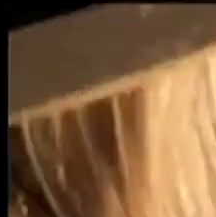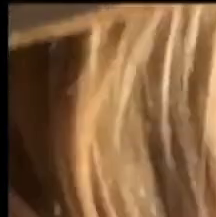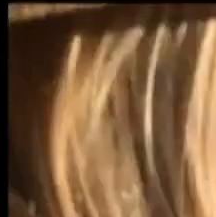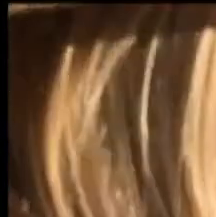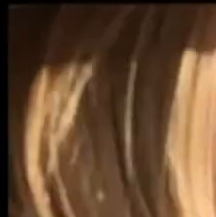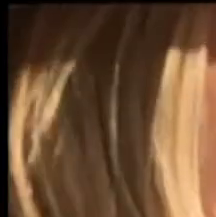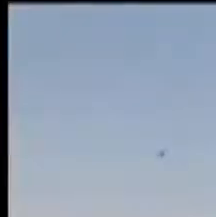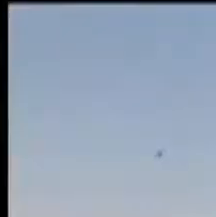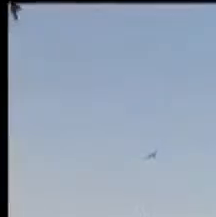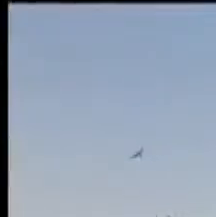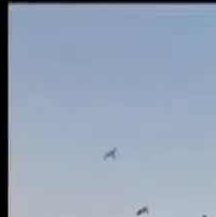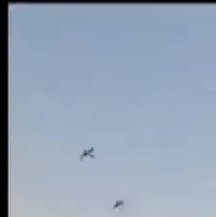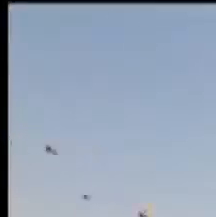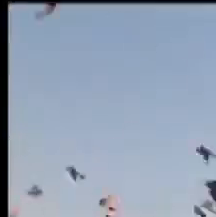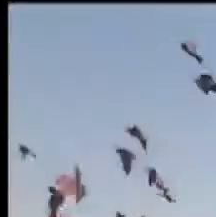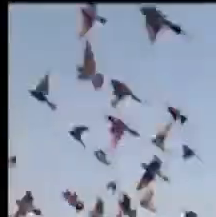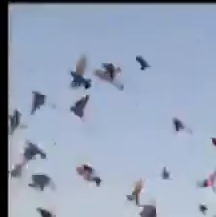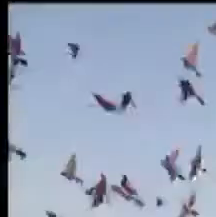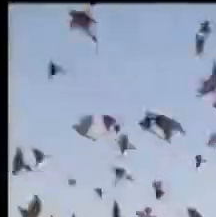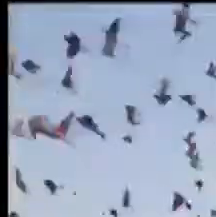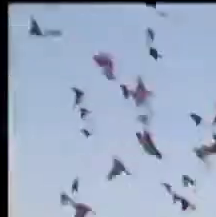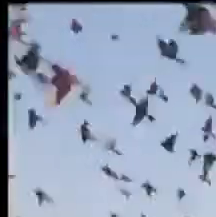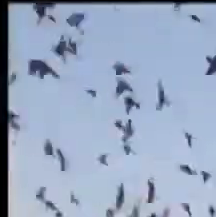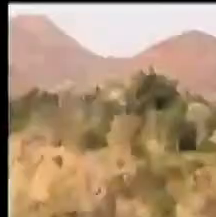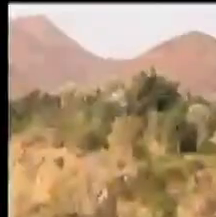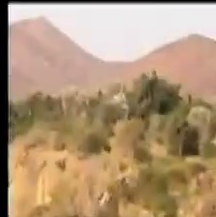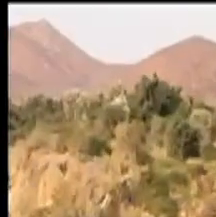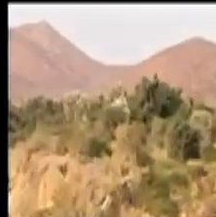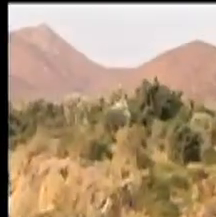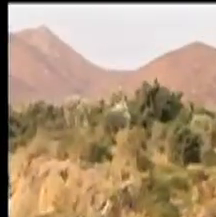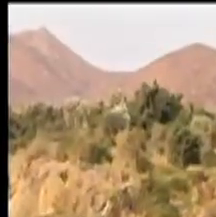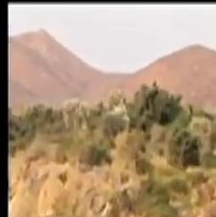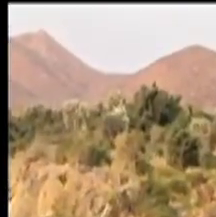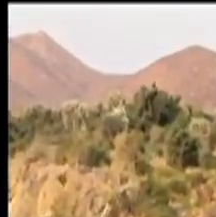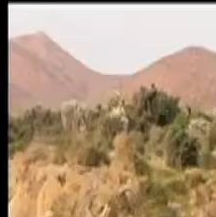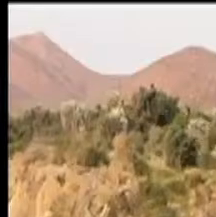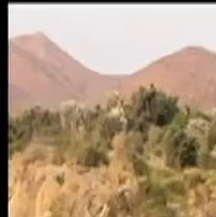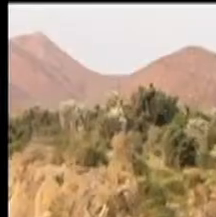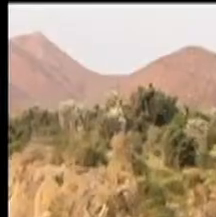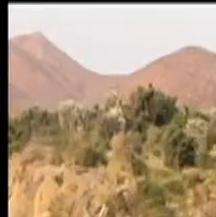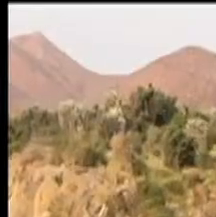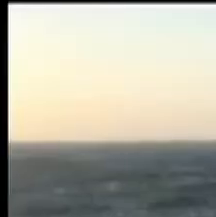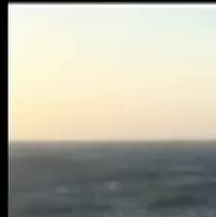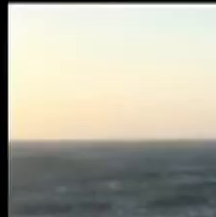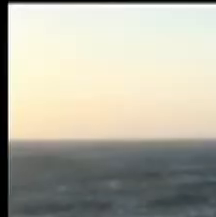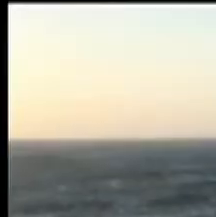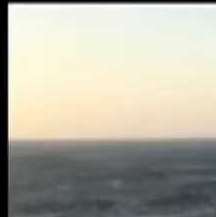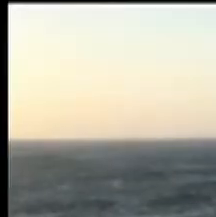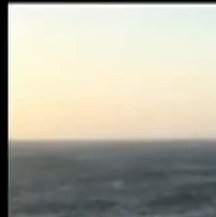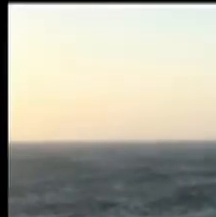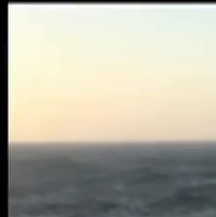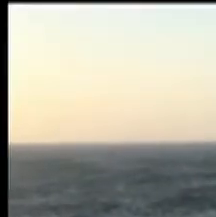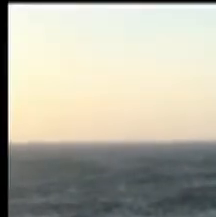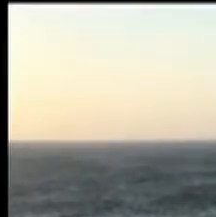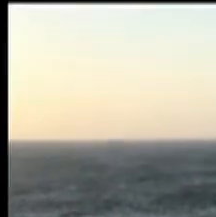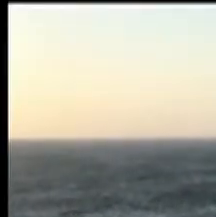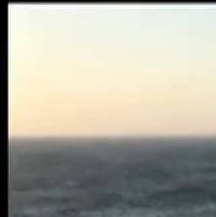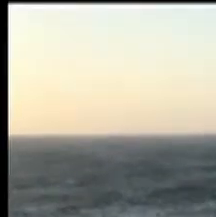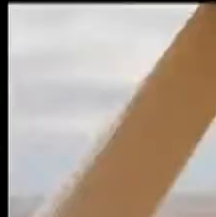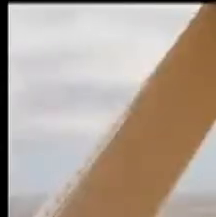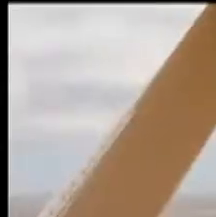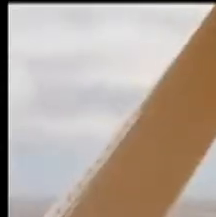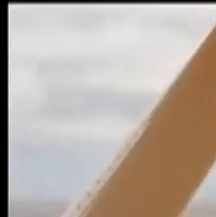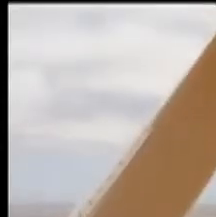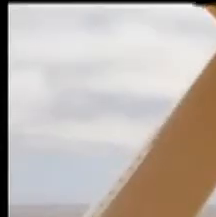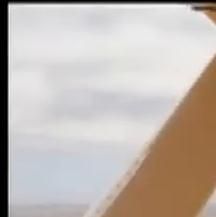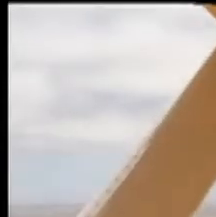A moment, take a few, and someday soon you'll once again be able to stare in wonder at this magnificent